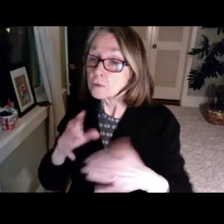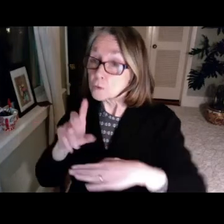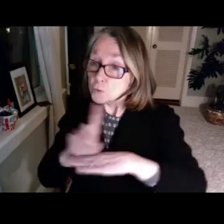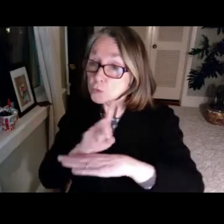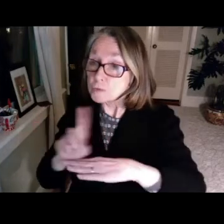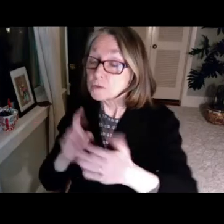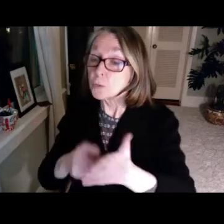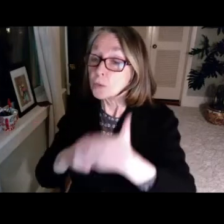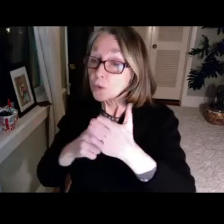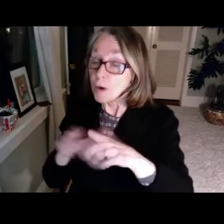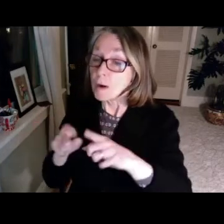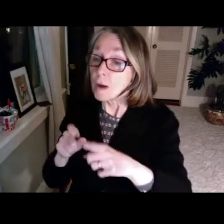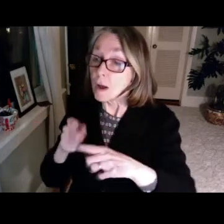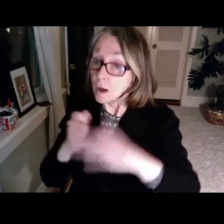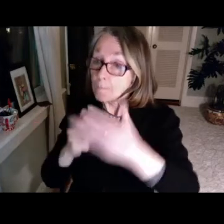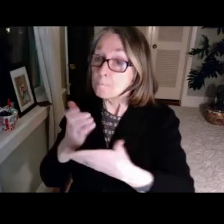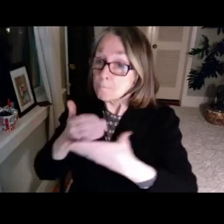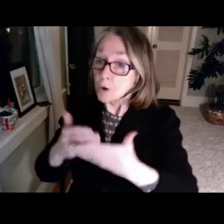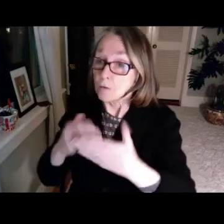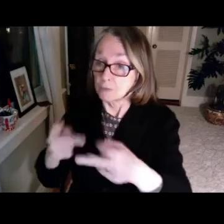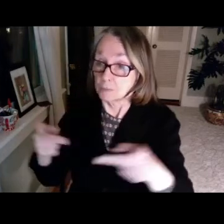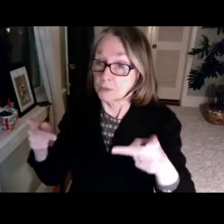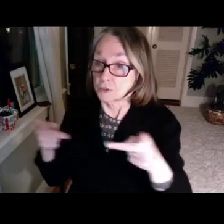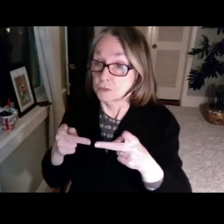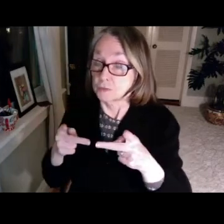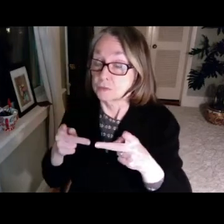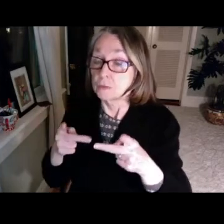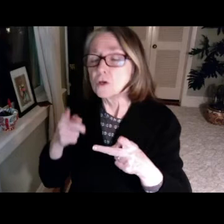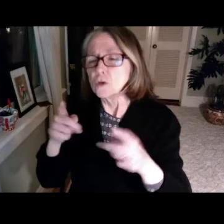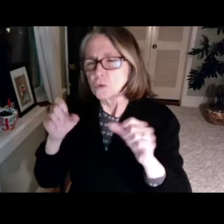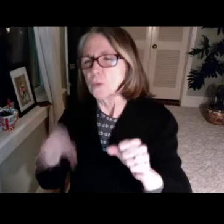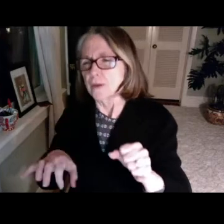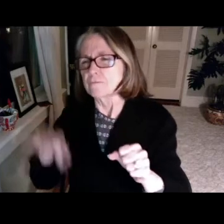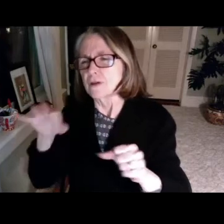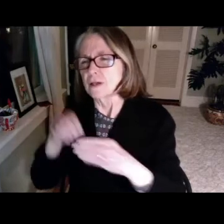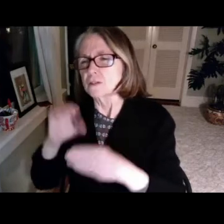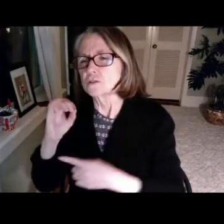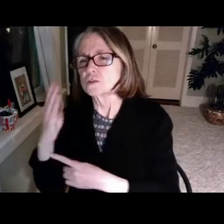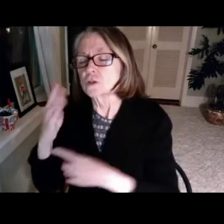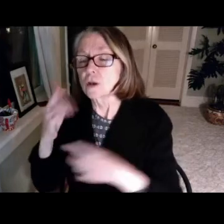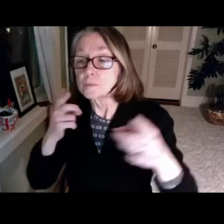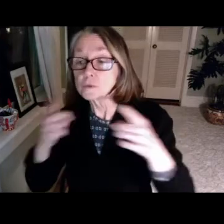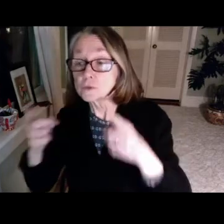part of the position. And you can usually find them in the job description or in the advertisement for the